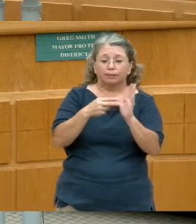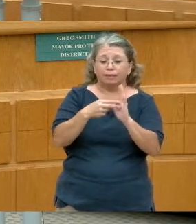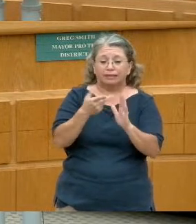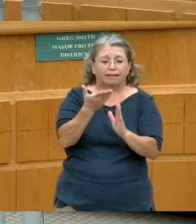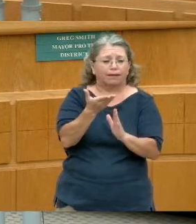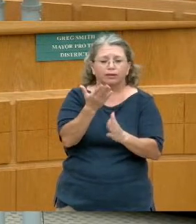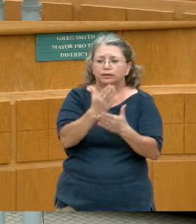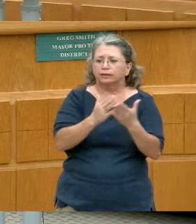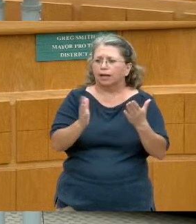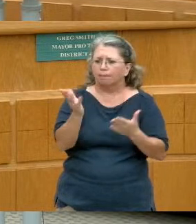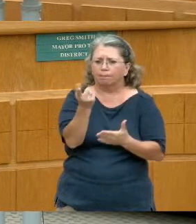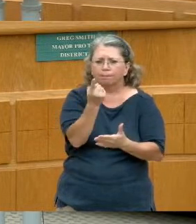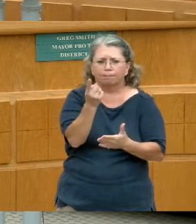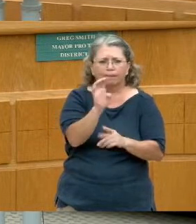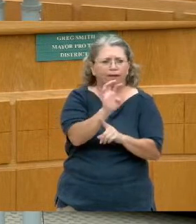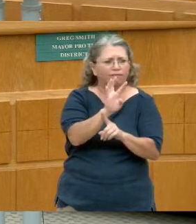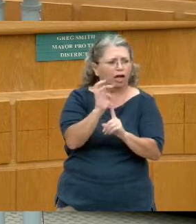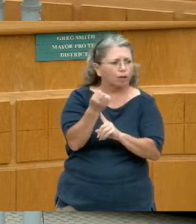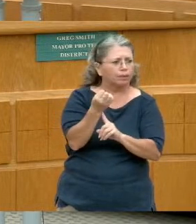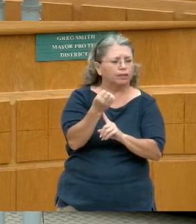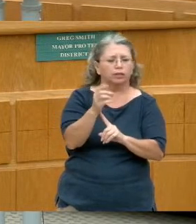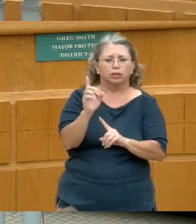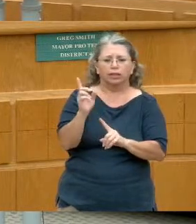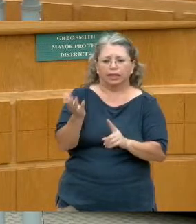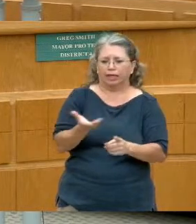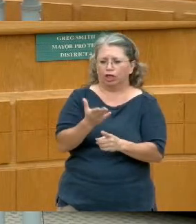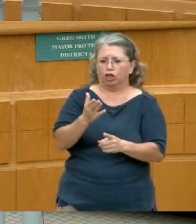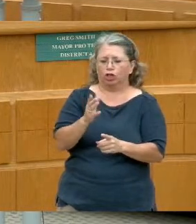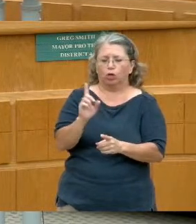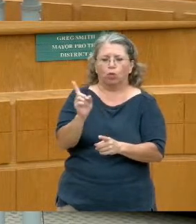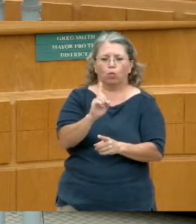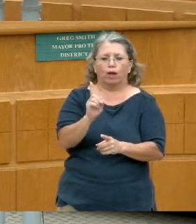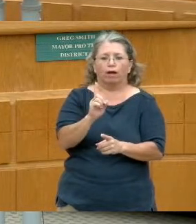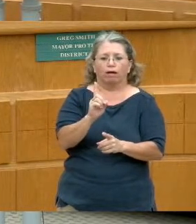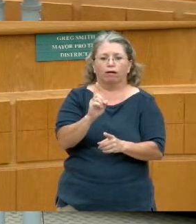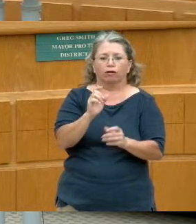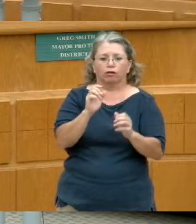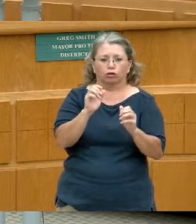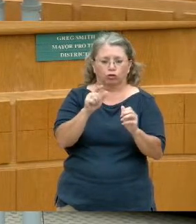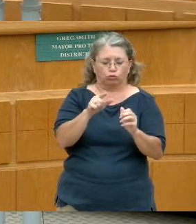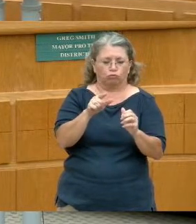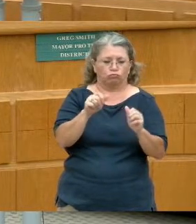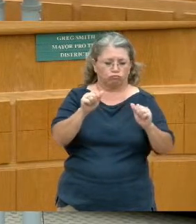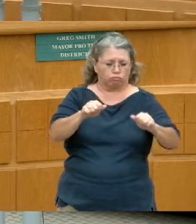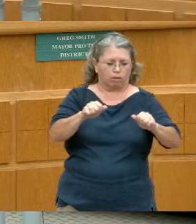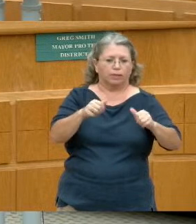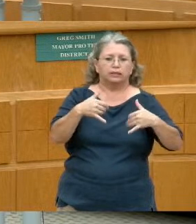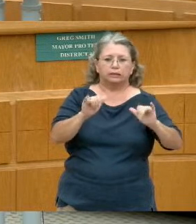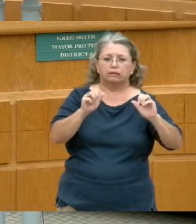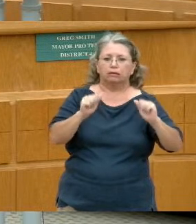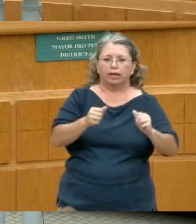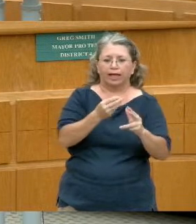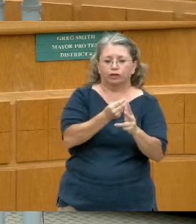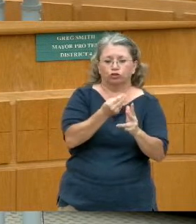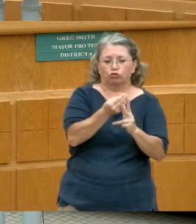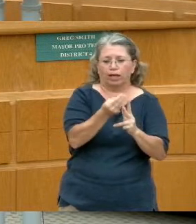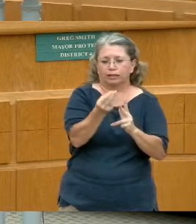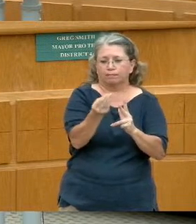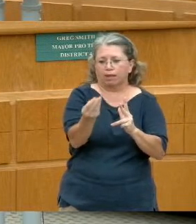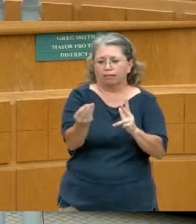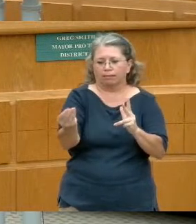transmission rate, which is the probability of you transmitting the virus if you have COVID-19 to more